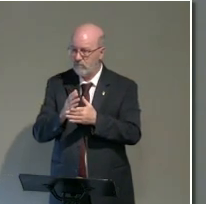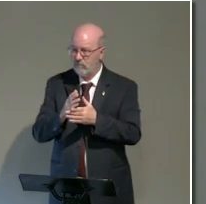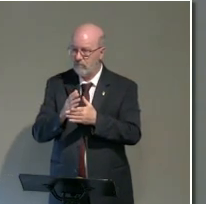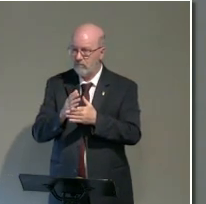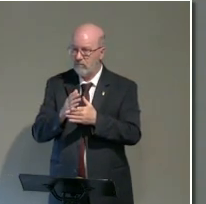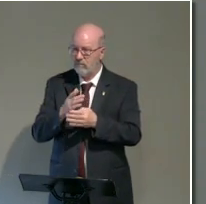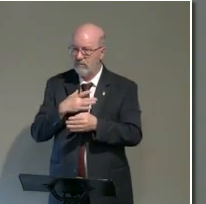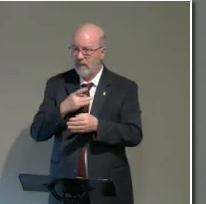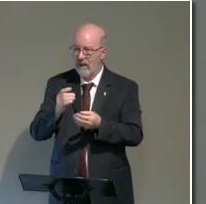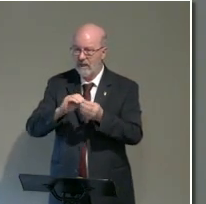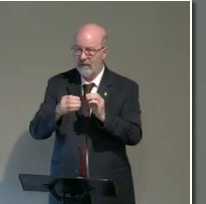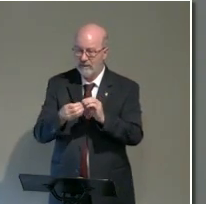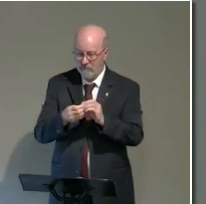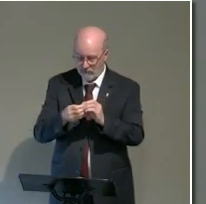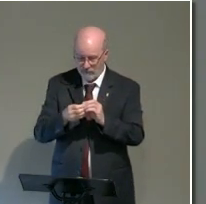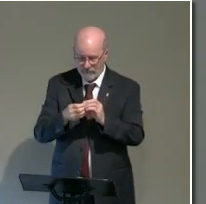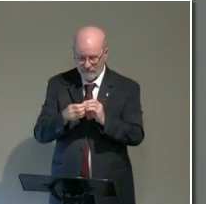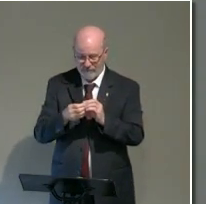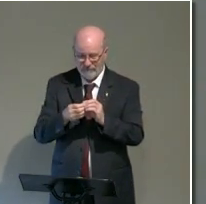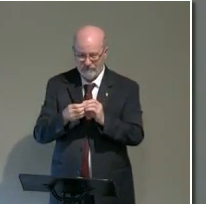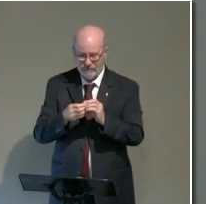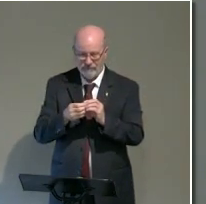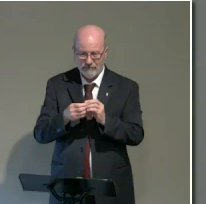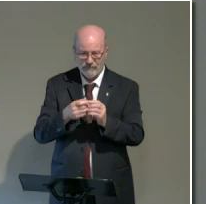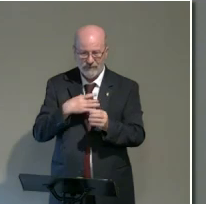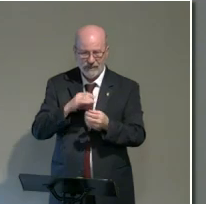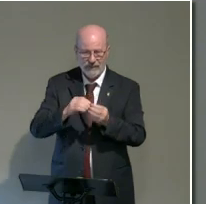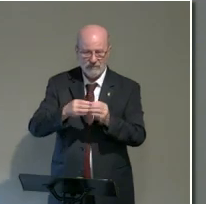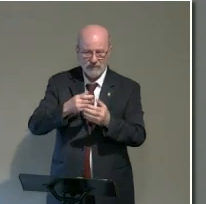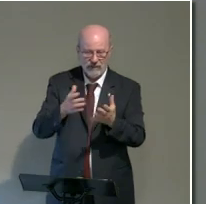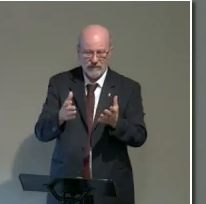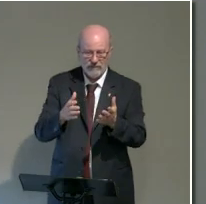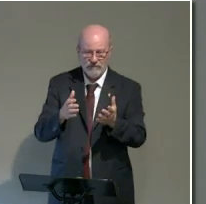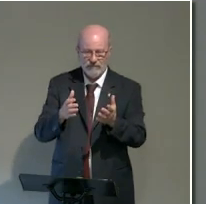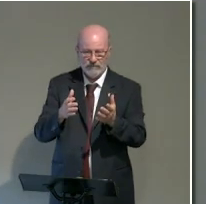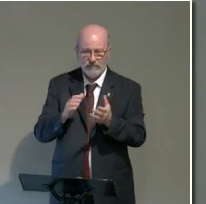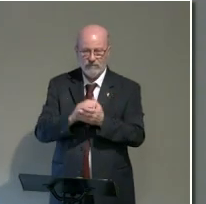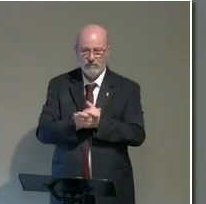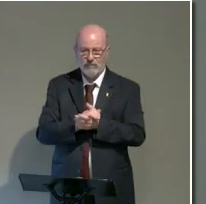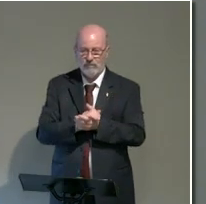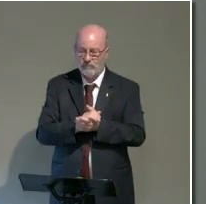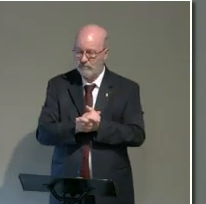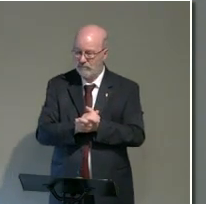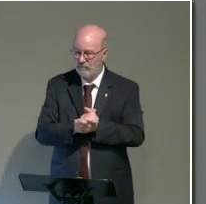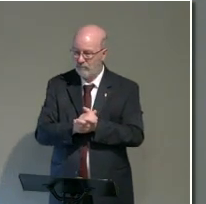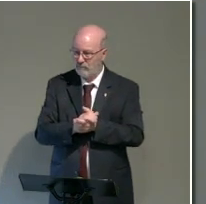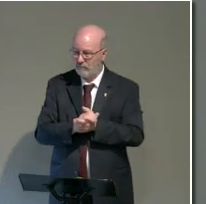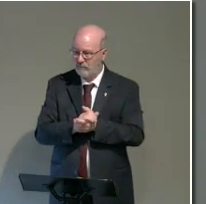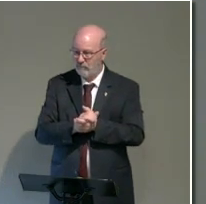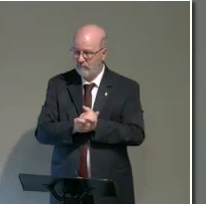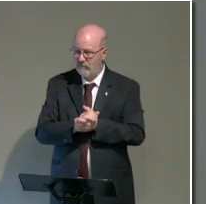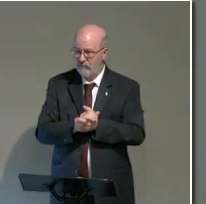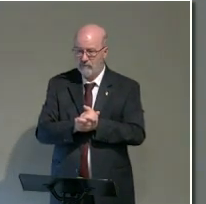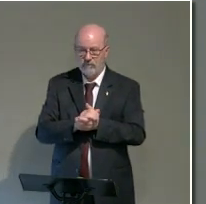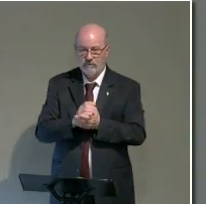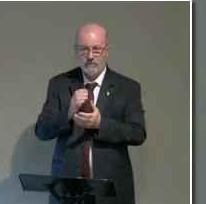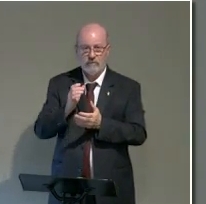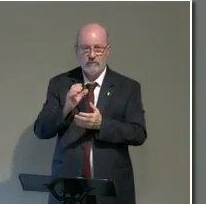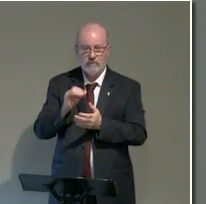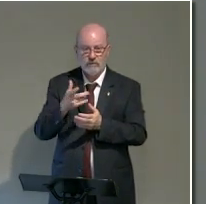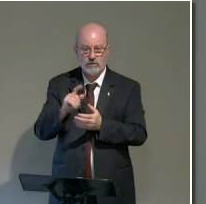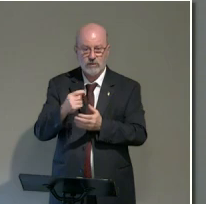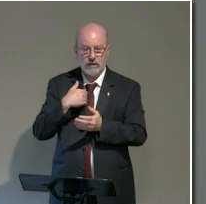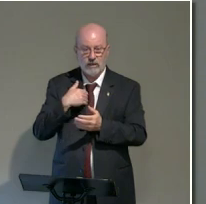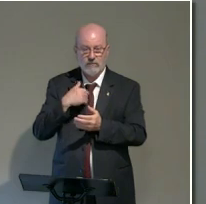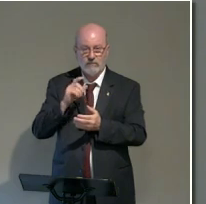like statistics and I like things of that nature. So This chart I have in front of me,